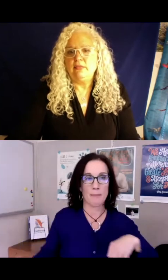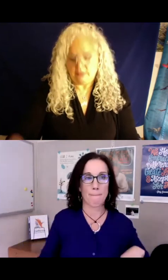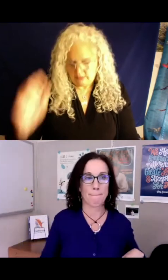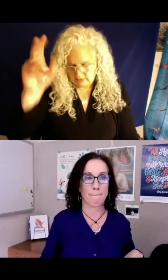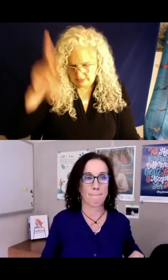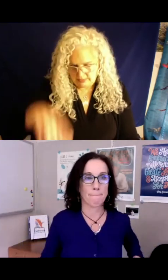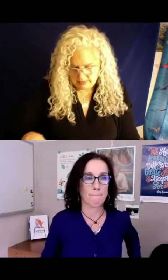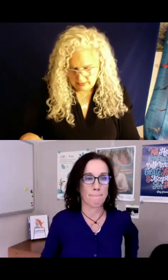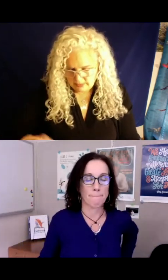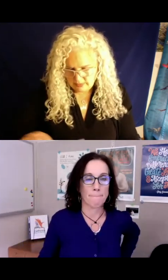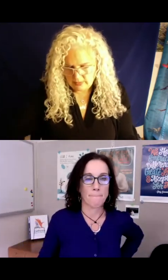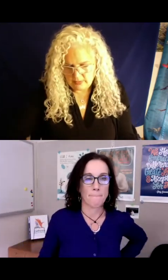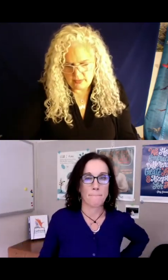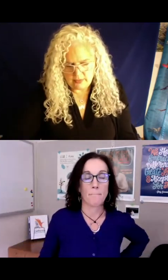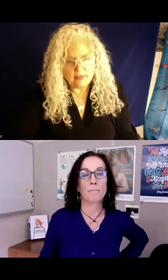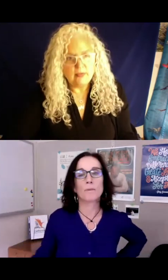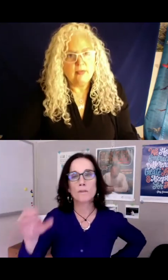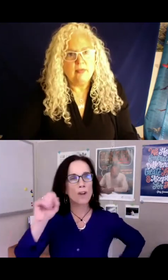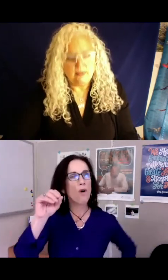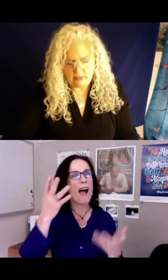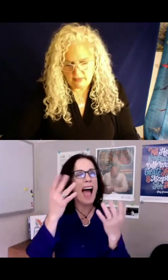Yeah, we have to skip a lot of these because of time.